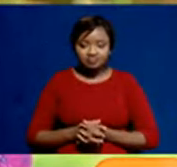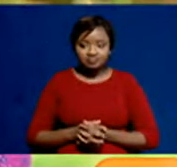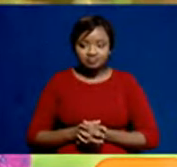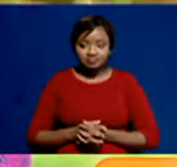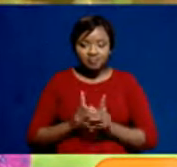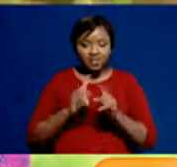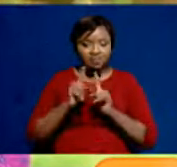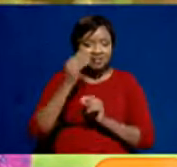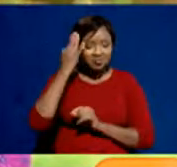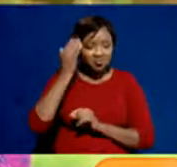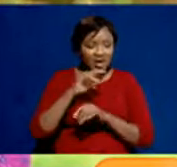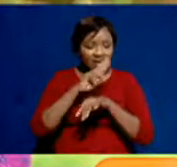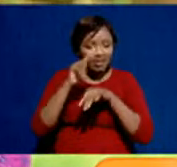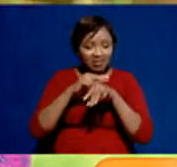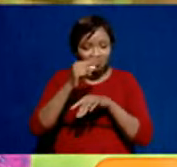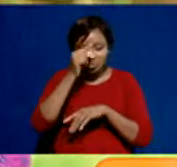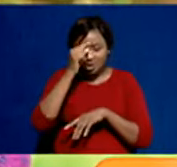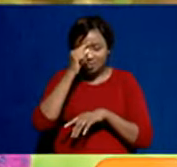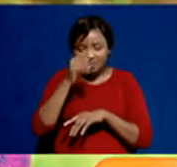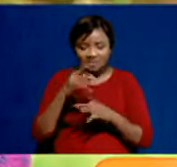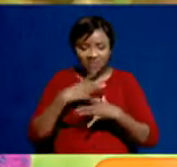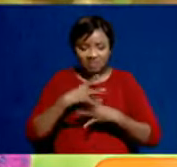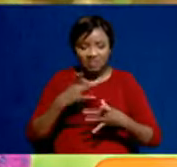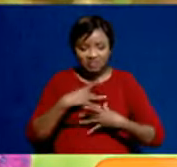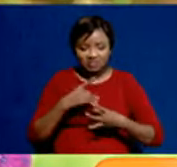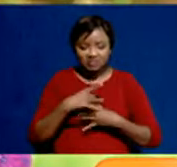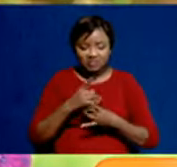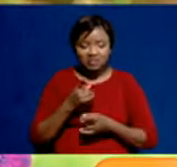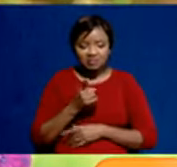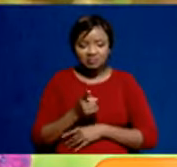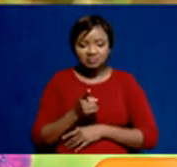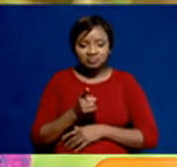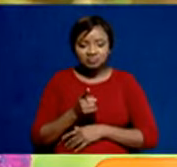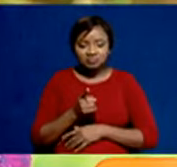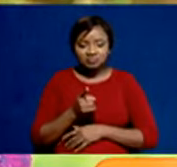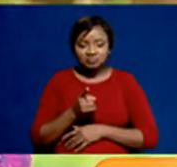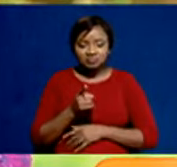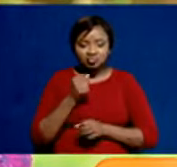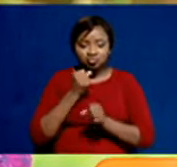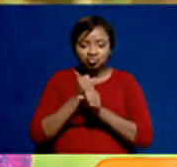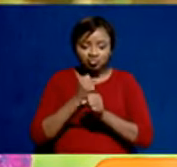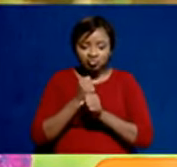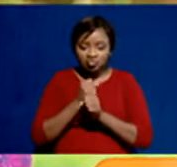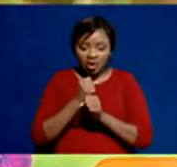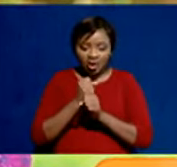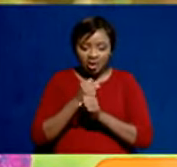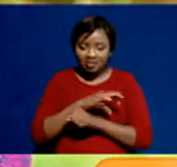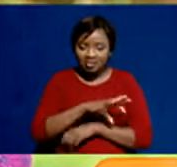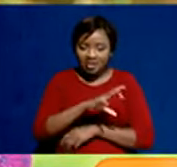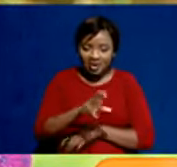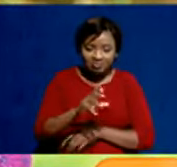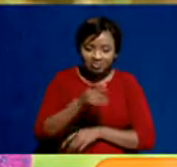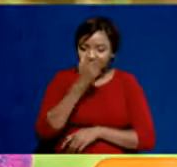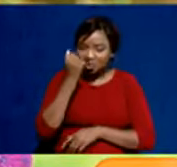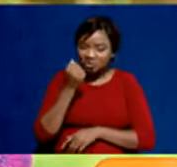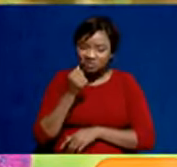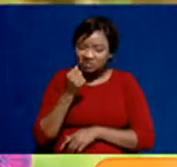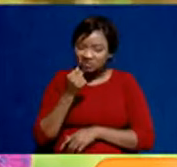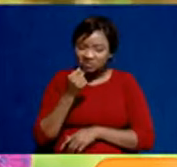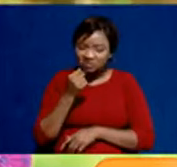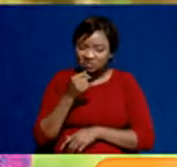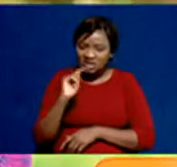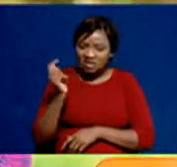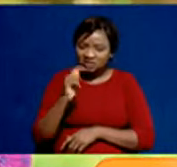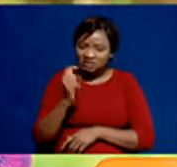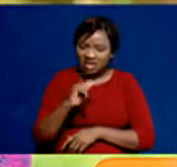the national government interested in doing county, running county matters? Is it about the tendering? That's why we are calling